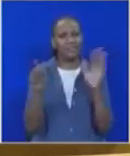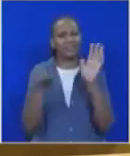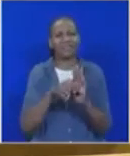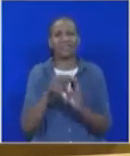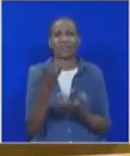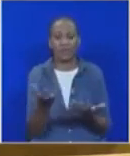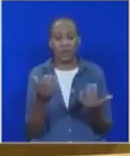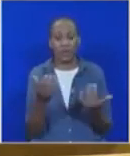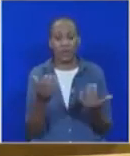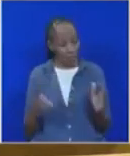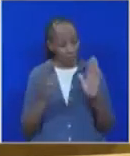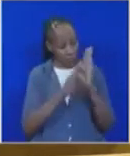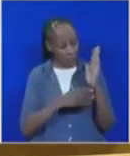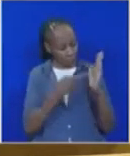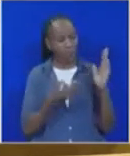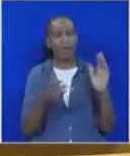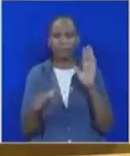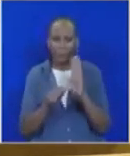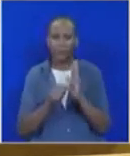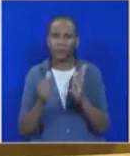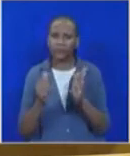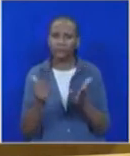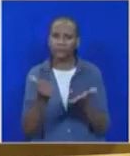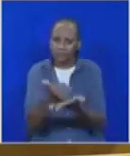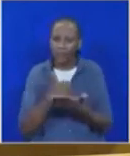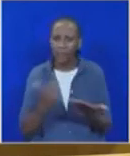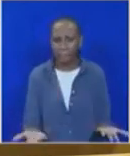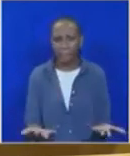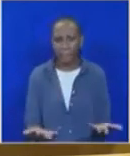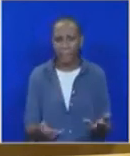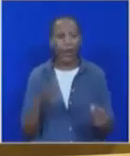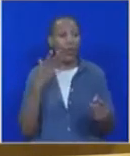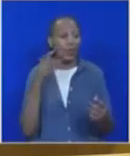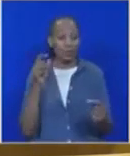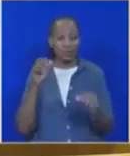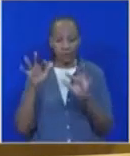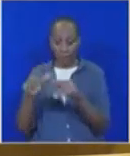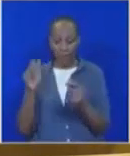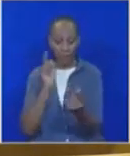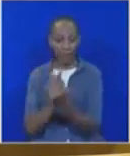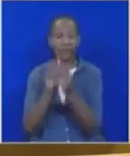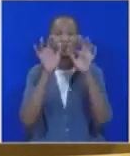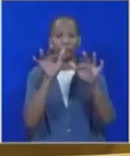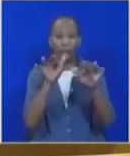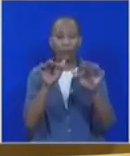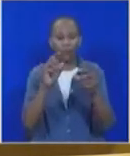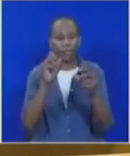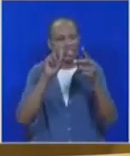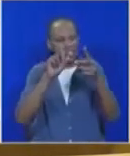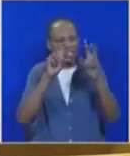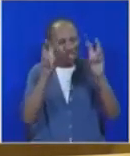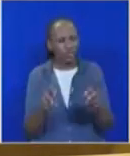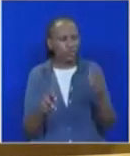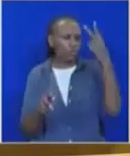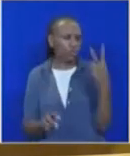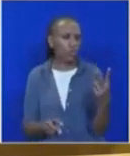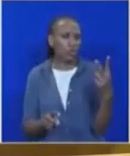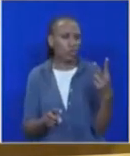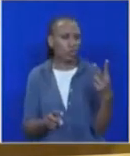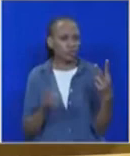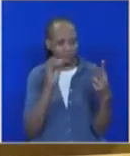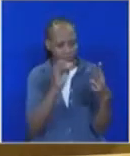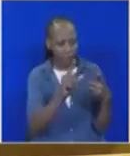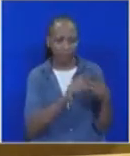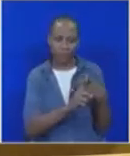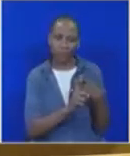so important. In the committee's public hearings, 2 issues in particular kept cropping up: the definition of property and